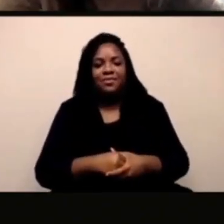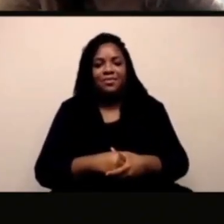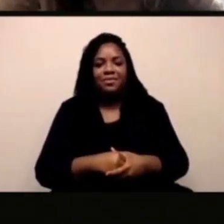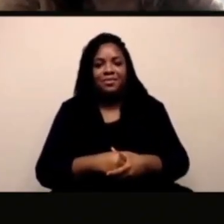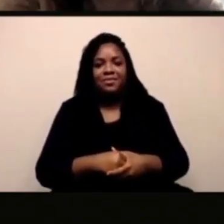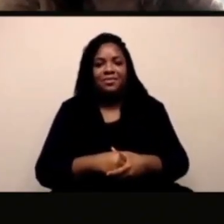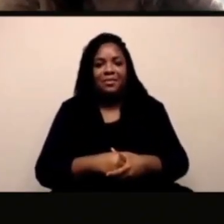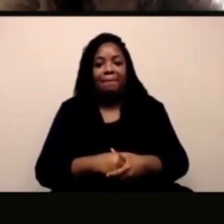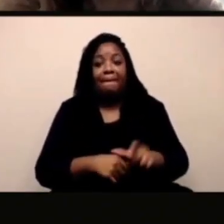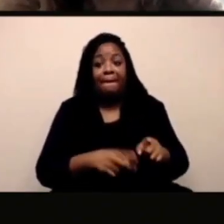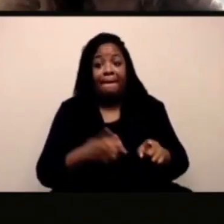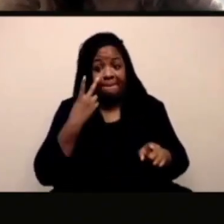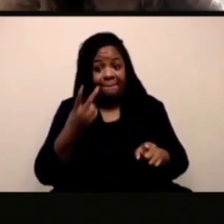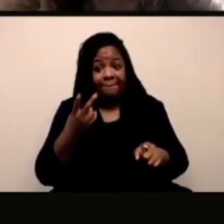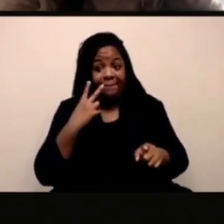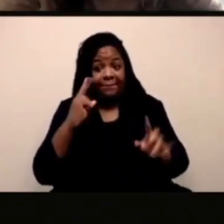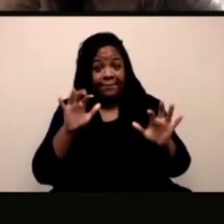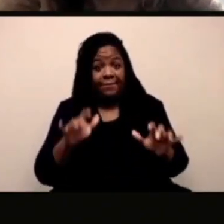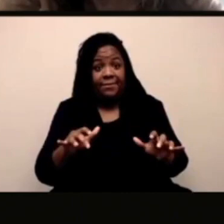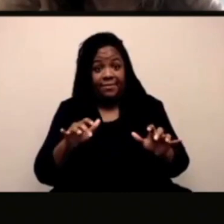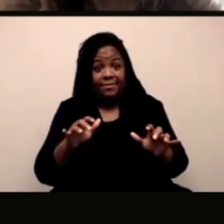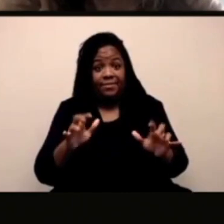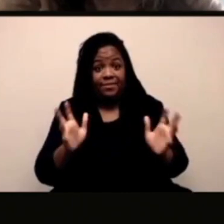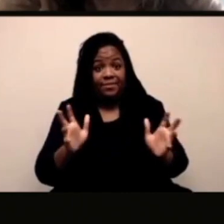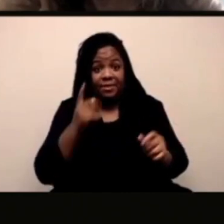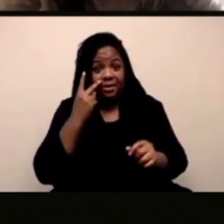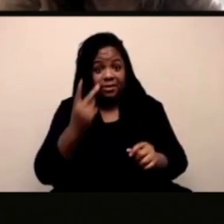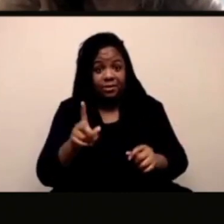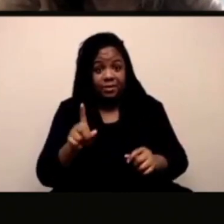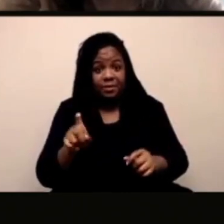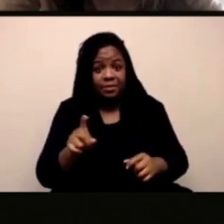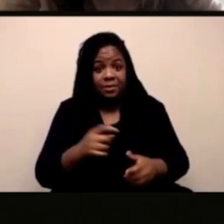Are we getting anything in the chat yet?